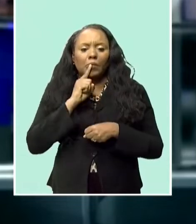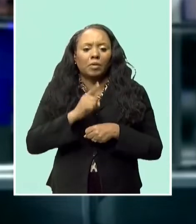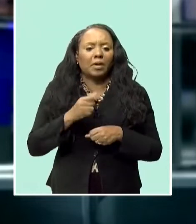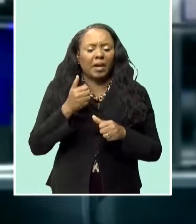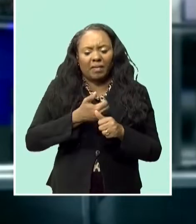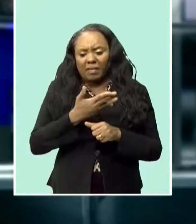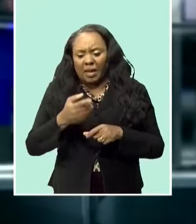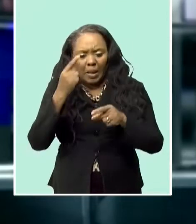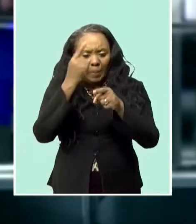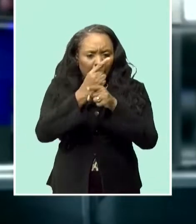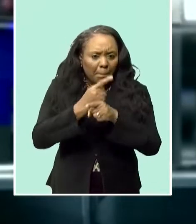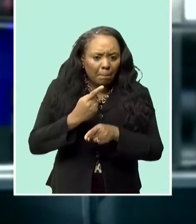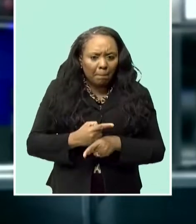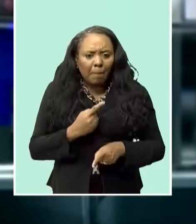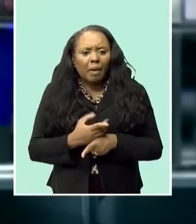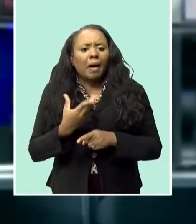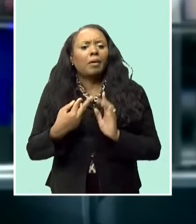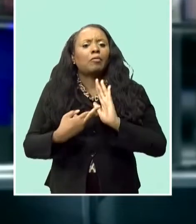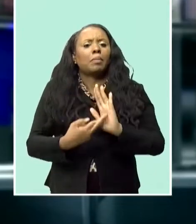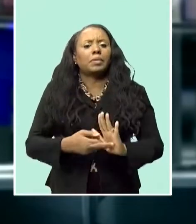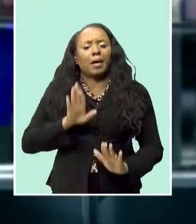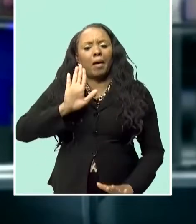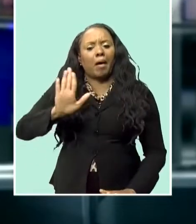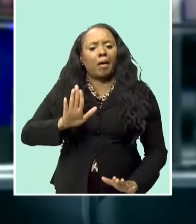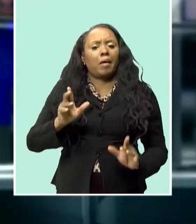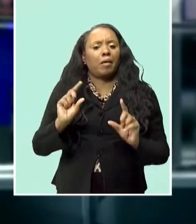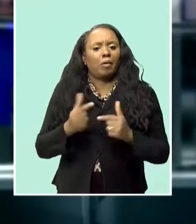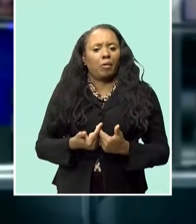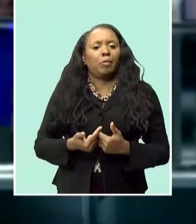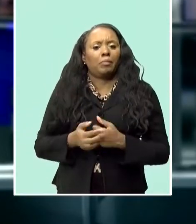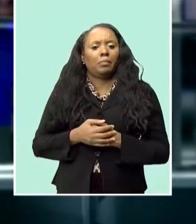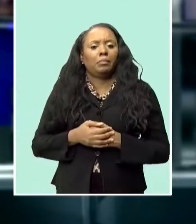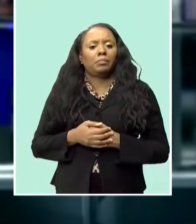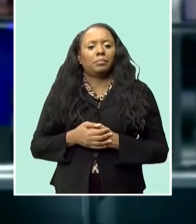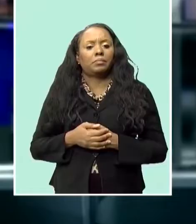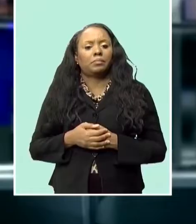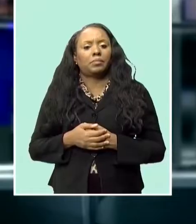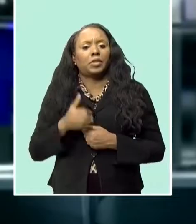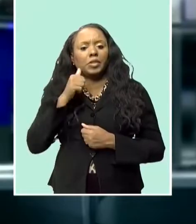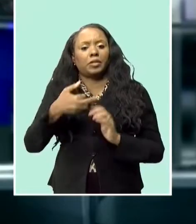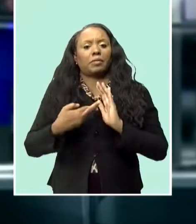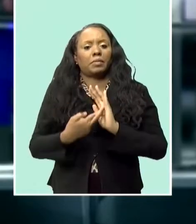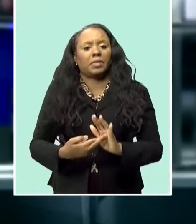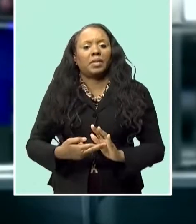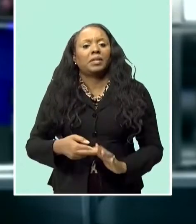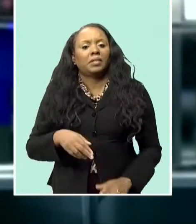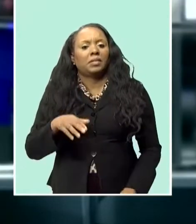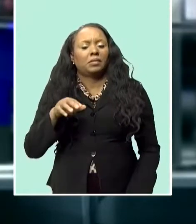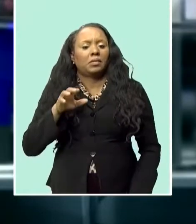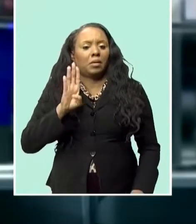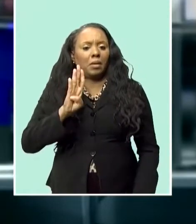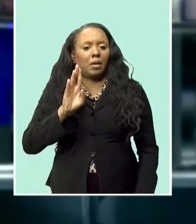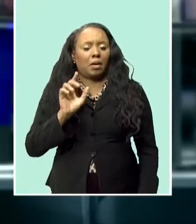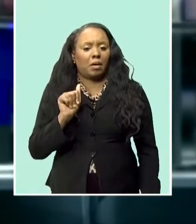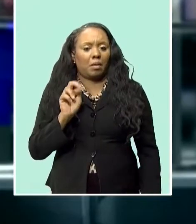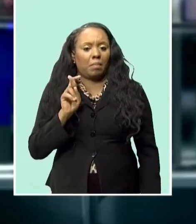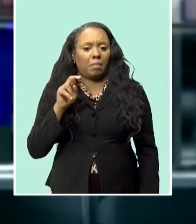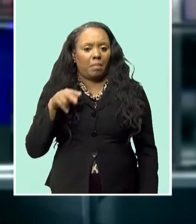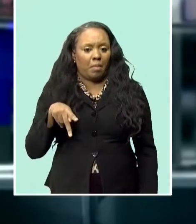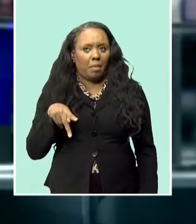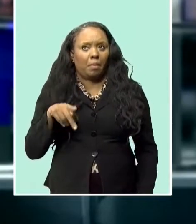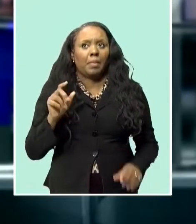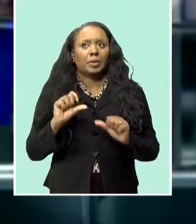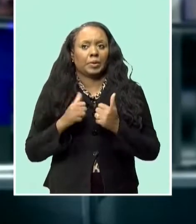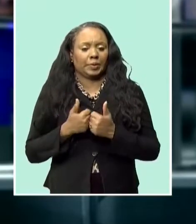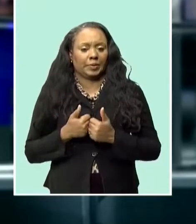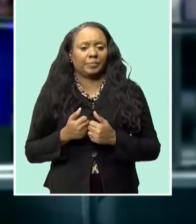she's representing, including the 30,000 member strong Barbados Association of Retired Persons. Ms. Dean